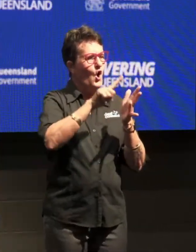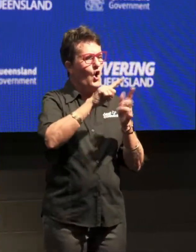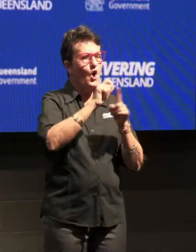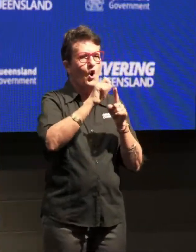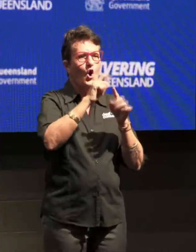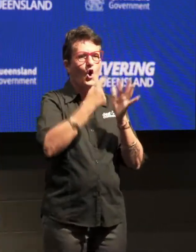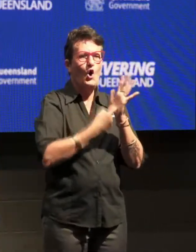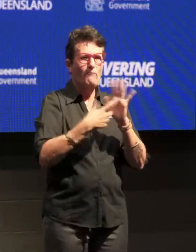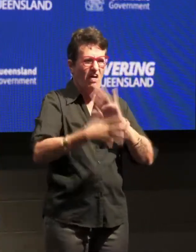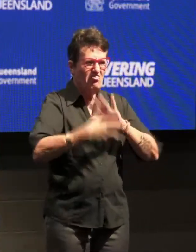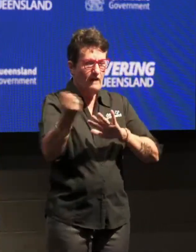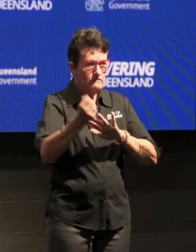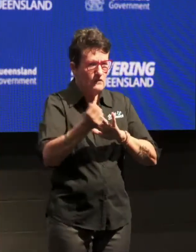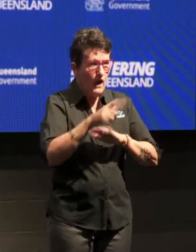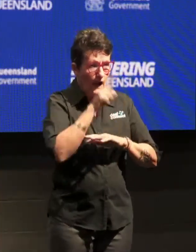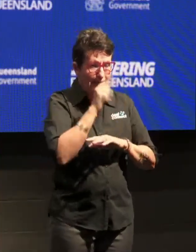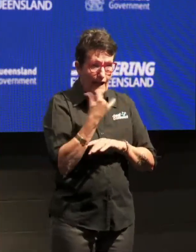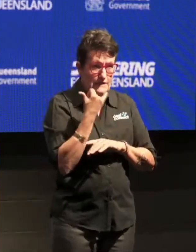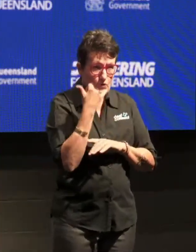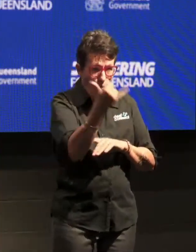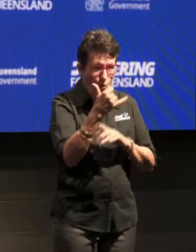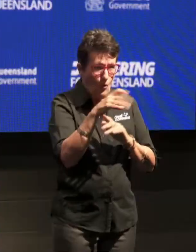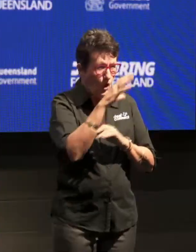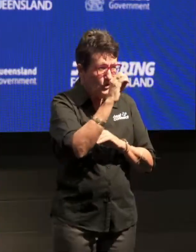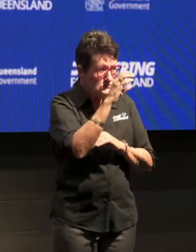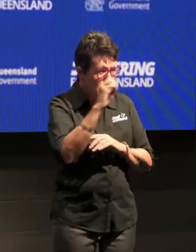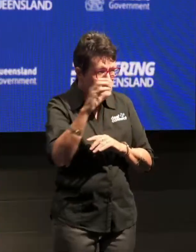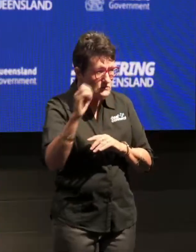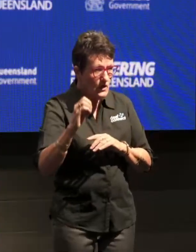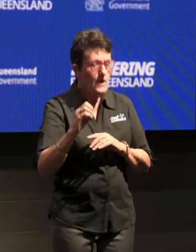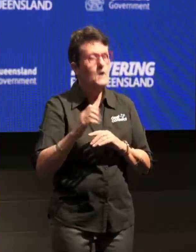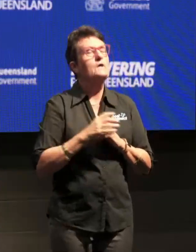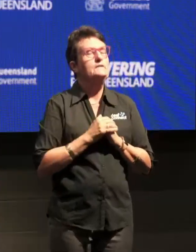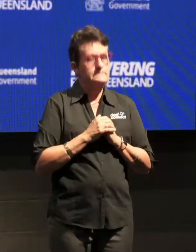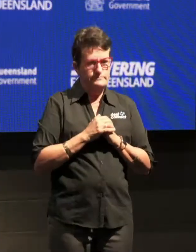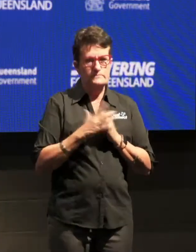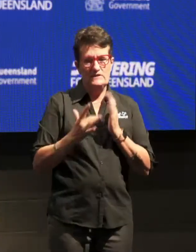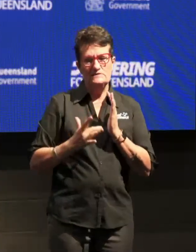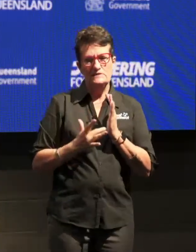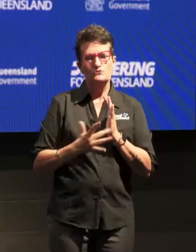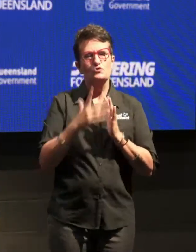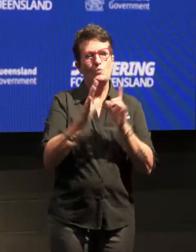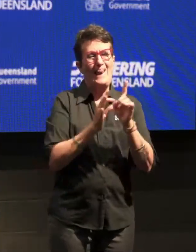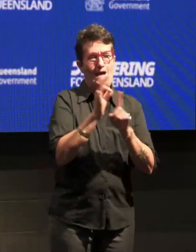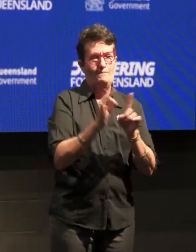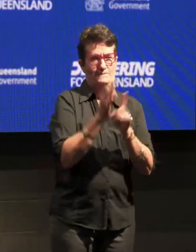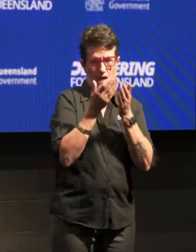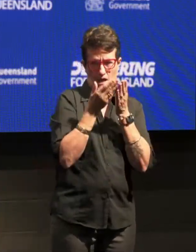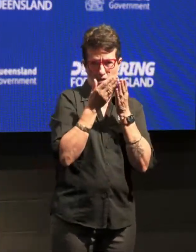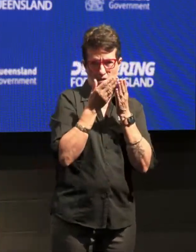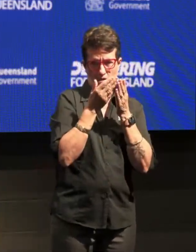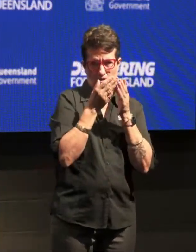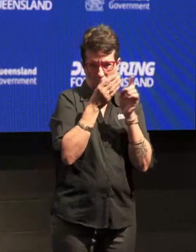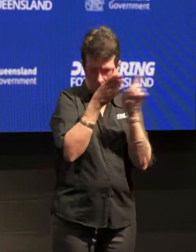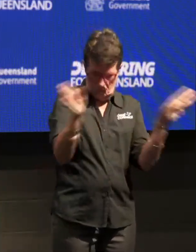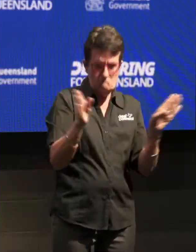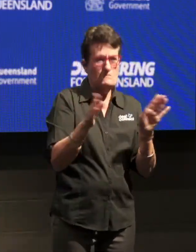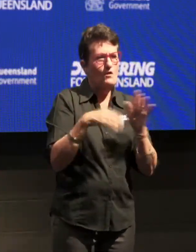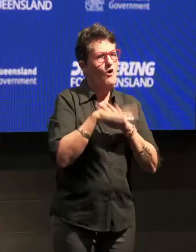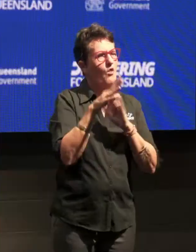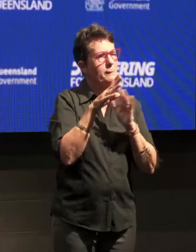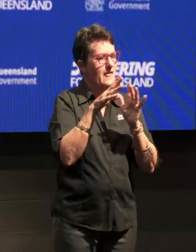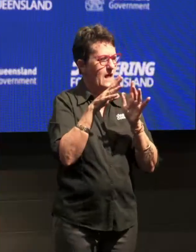still call 000? Telstra will be updating the public via their statement and their